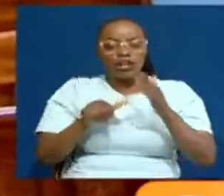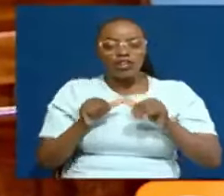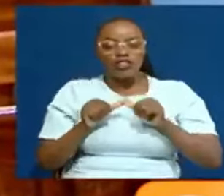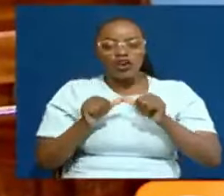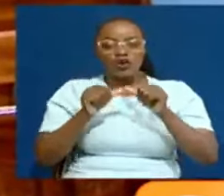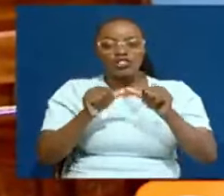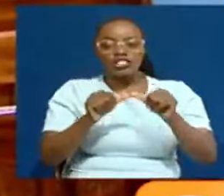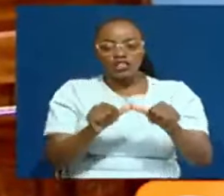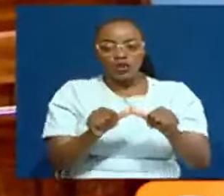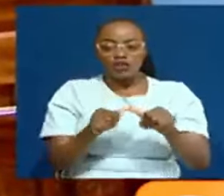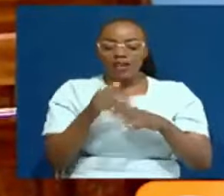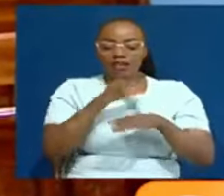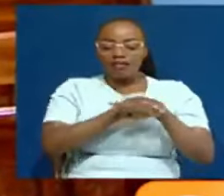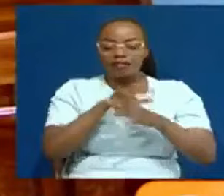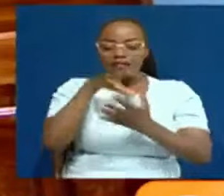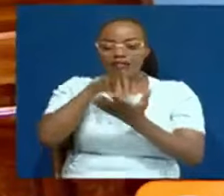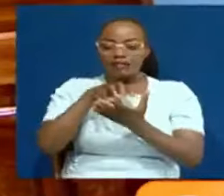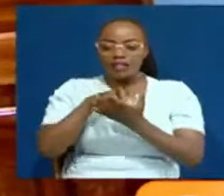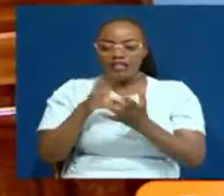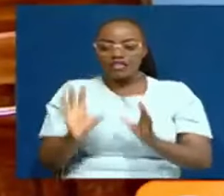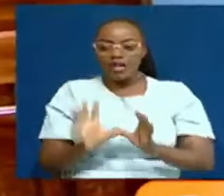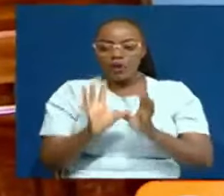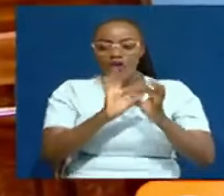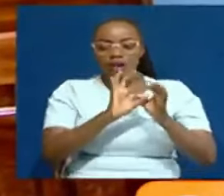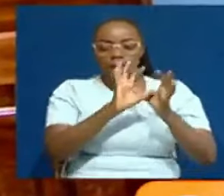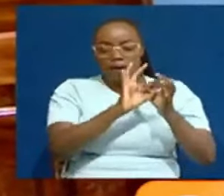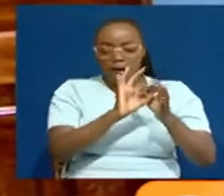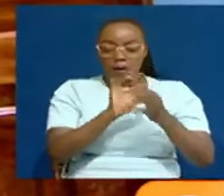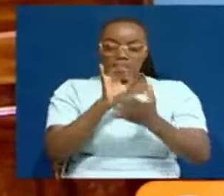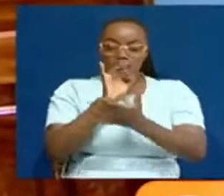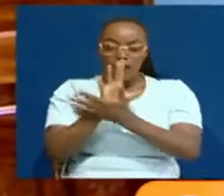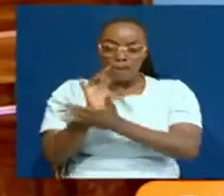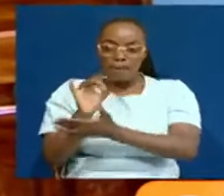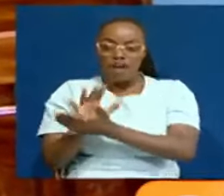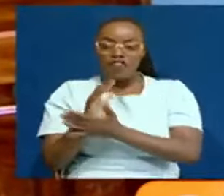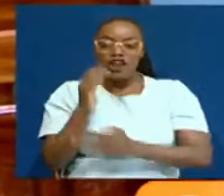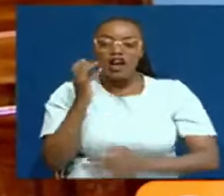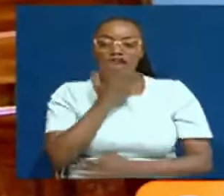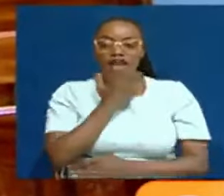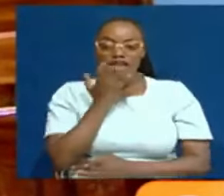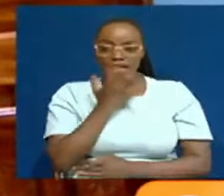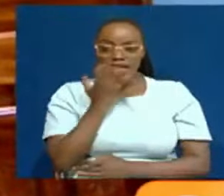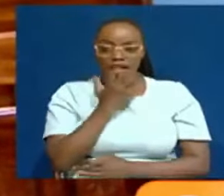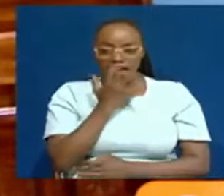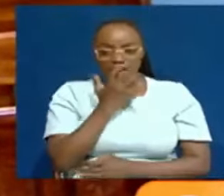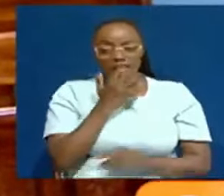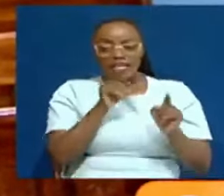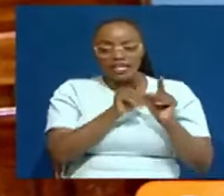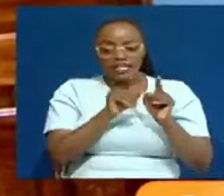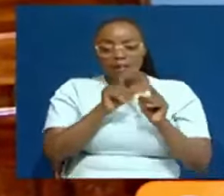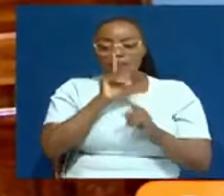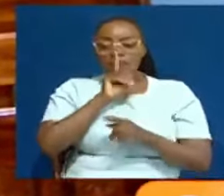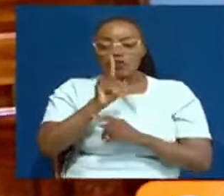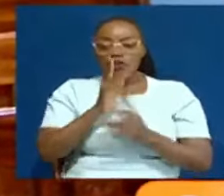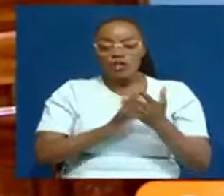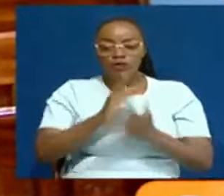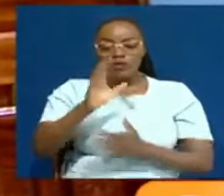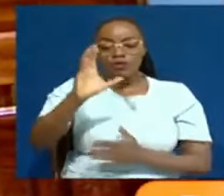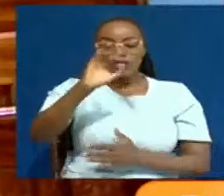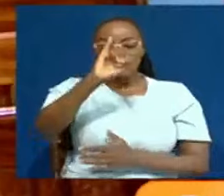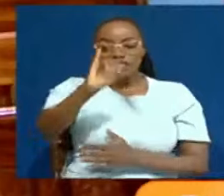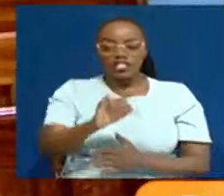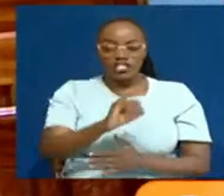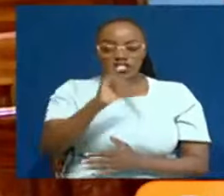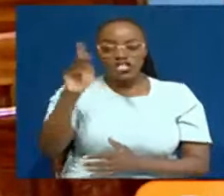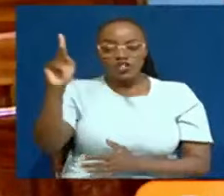to receive cases relating to the impeachment of Rigathi Gachagua as directed by the Chief Justice